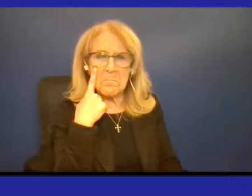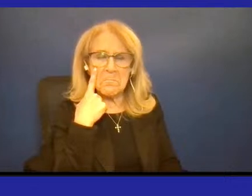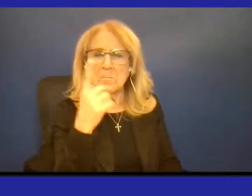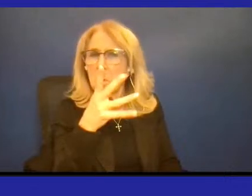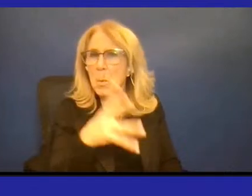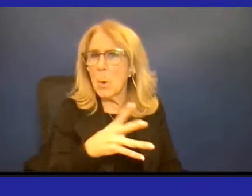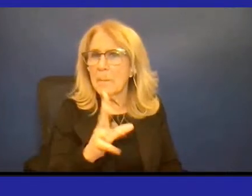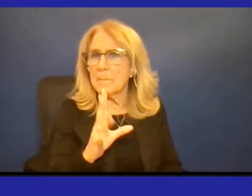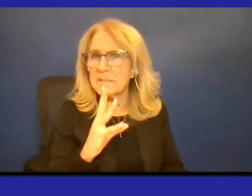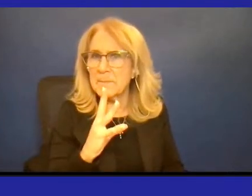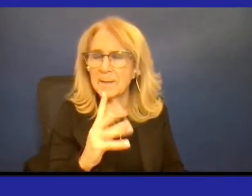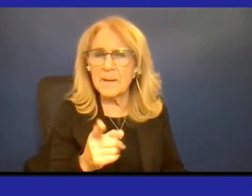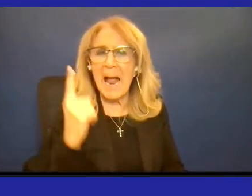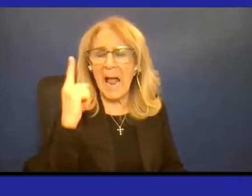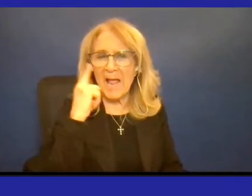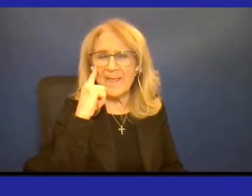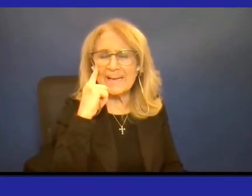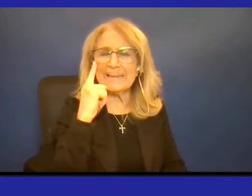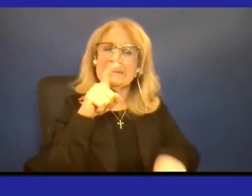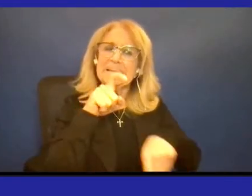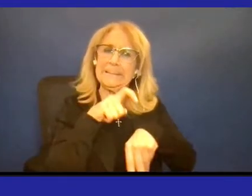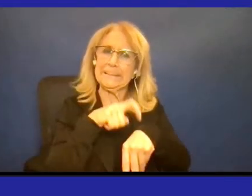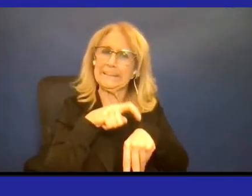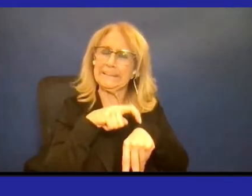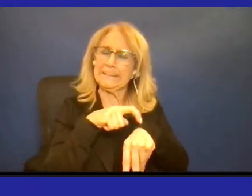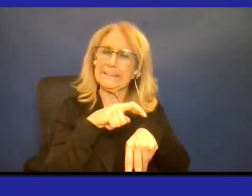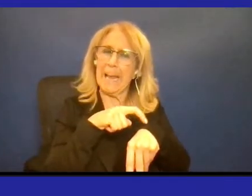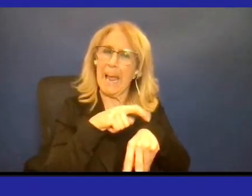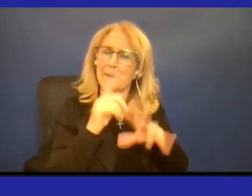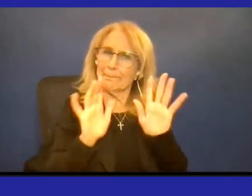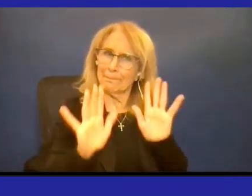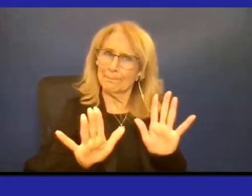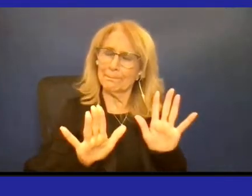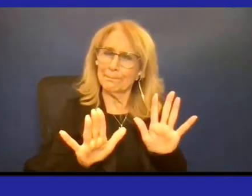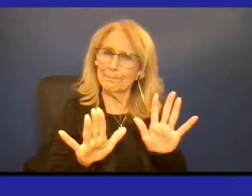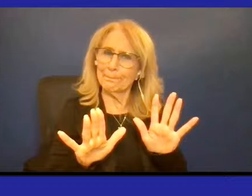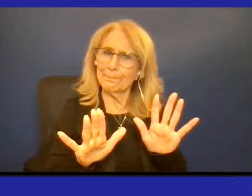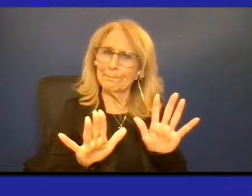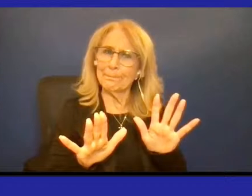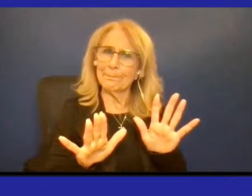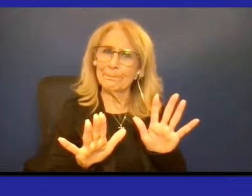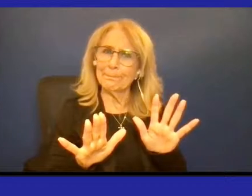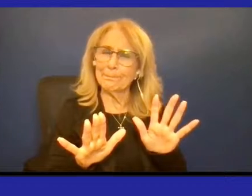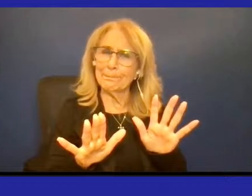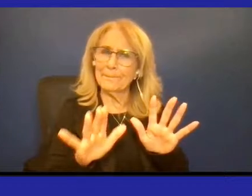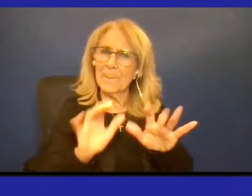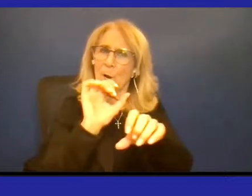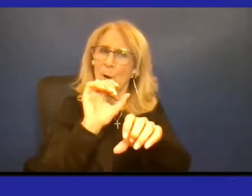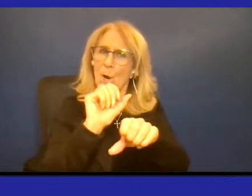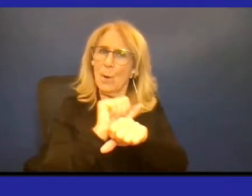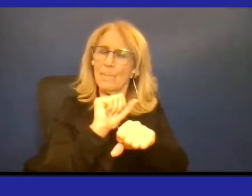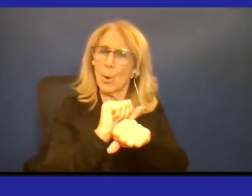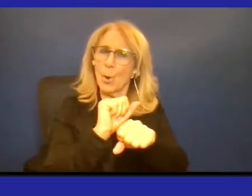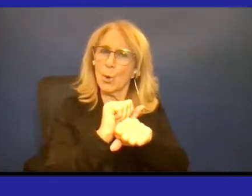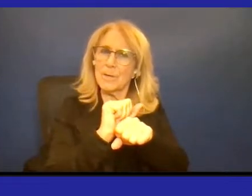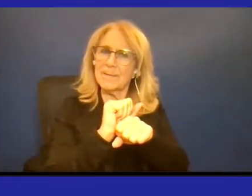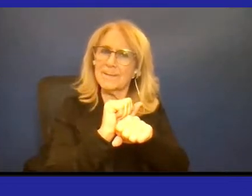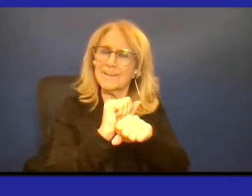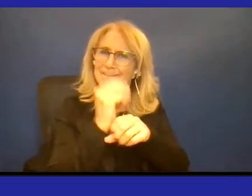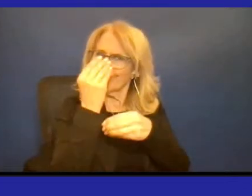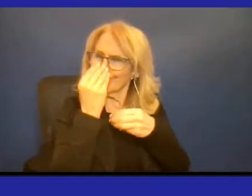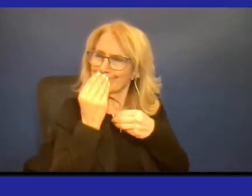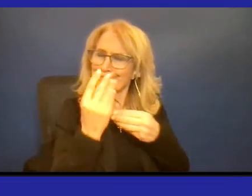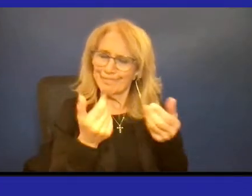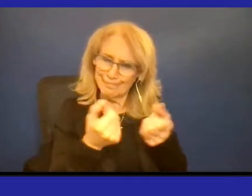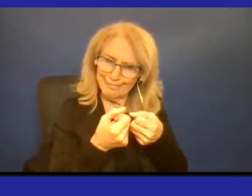it's really a matter of time that employees like to disclose their ethnicity. Sometimes they just